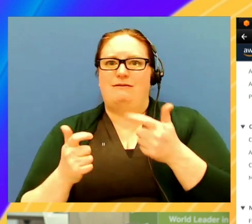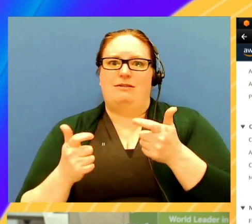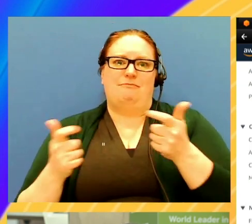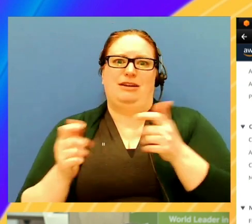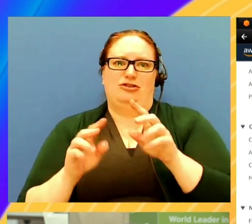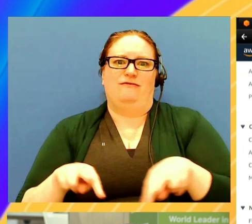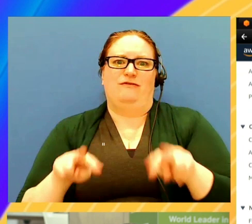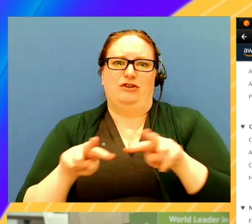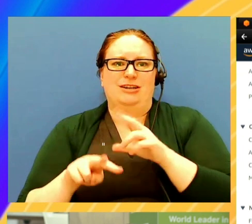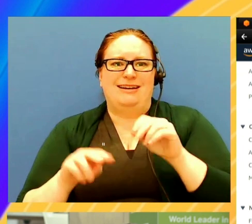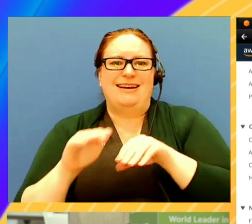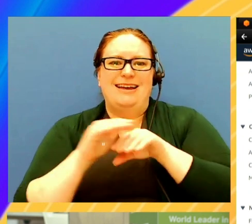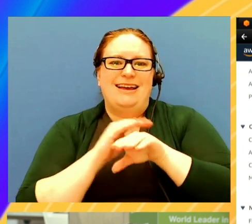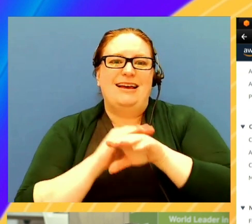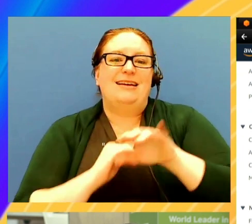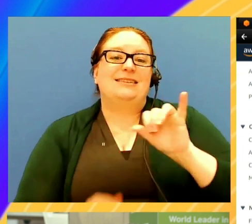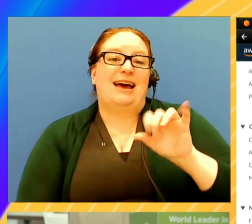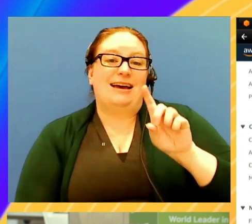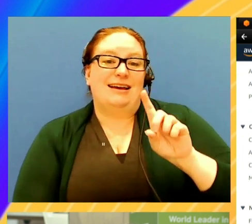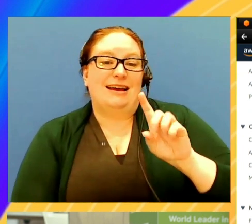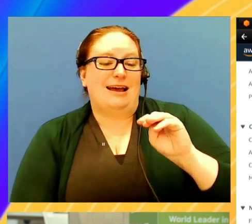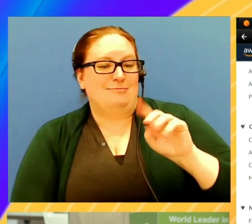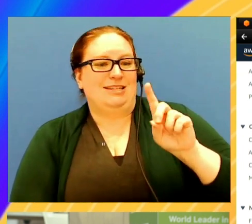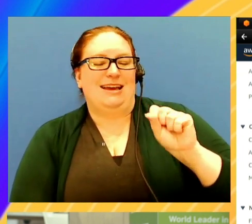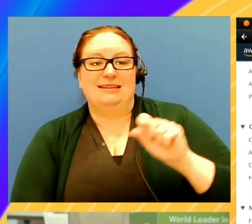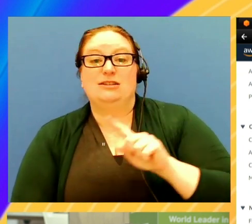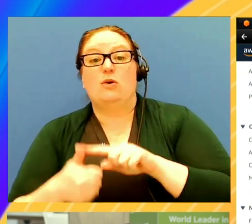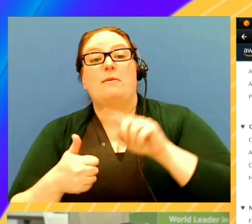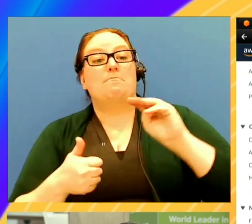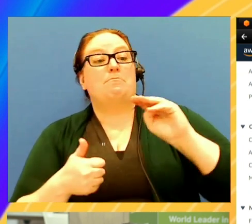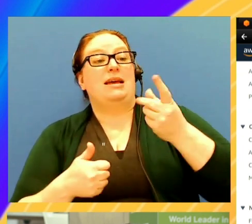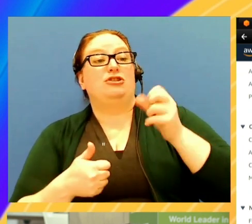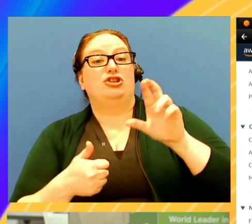and accessibility to IMDS v2. Gotcha. Well, I